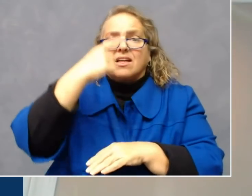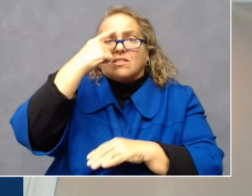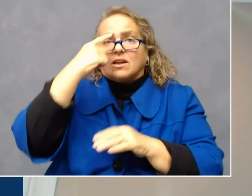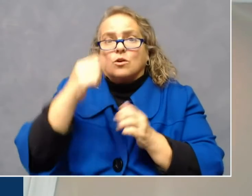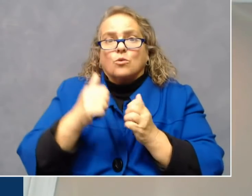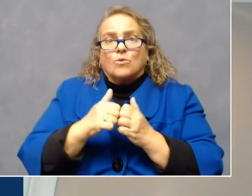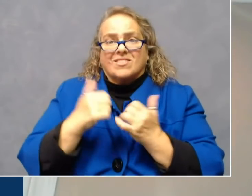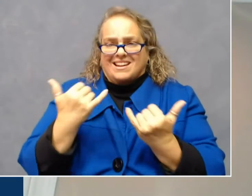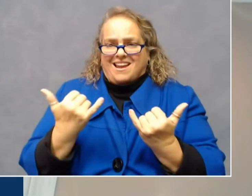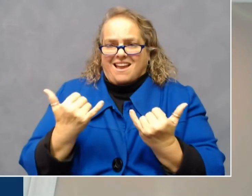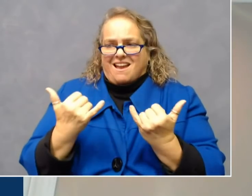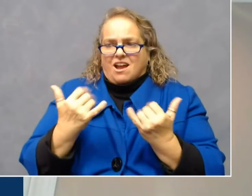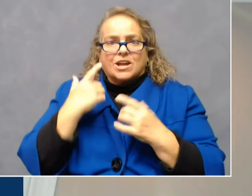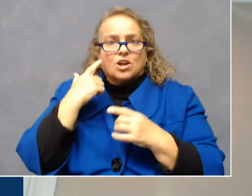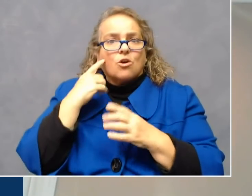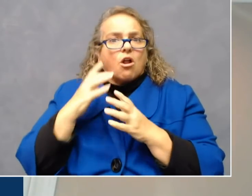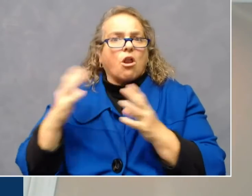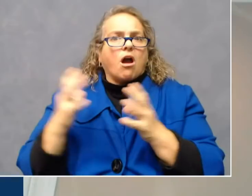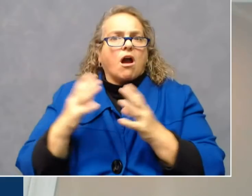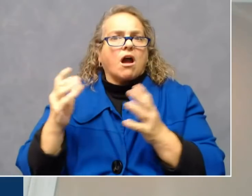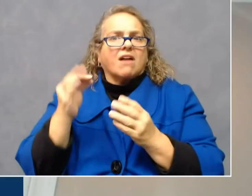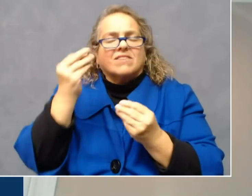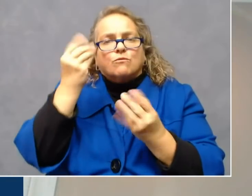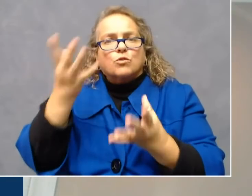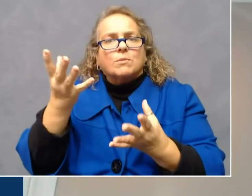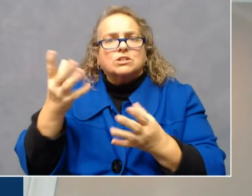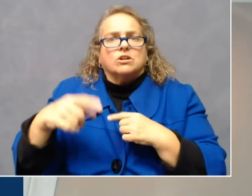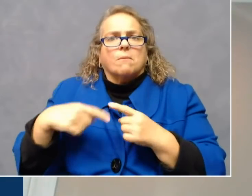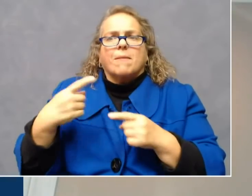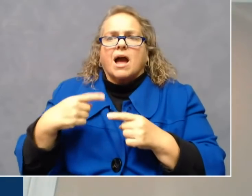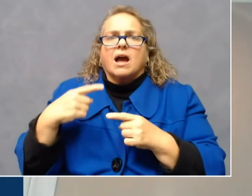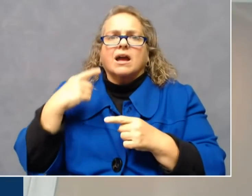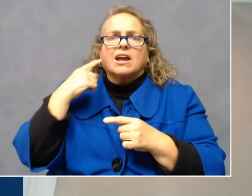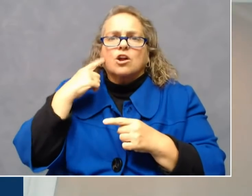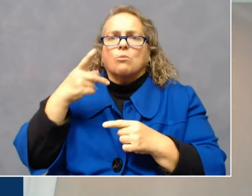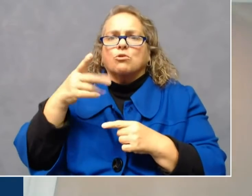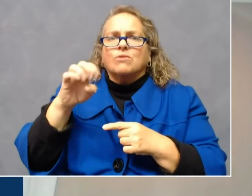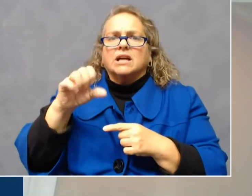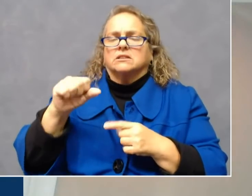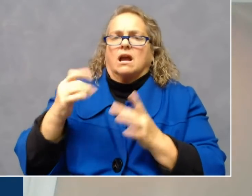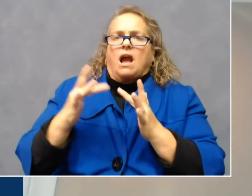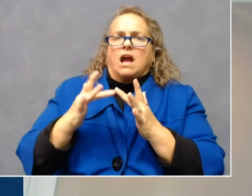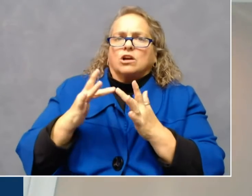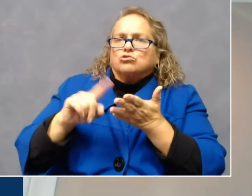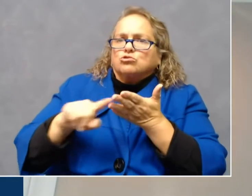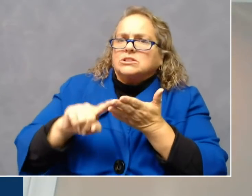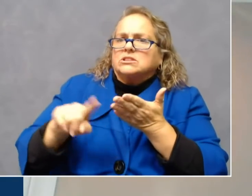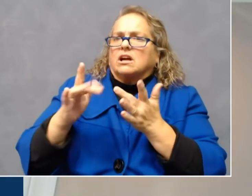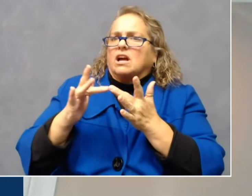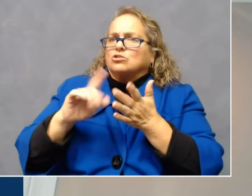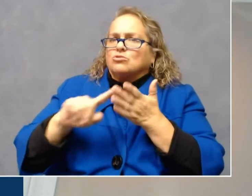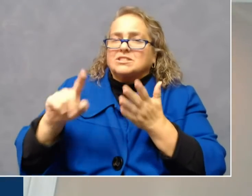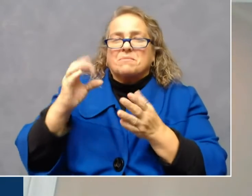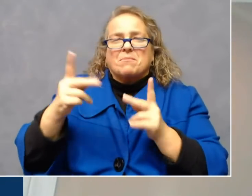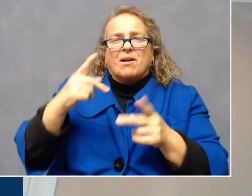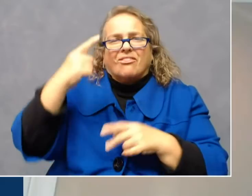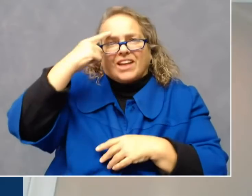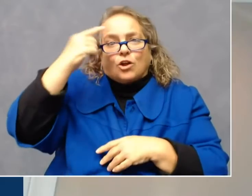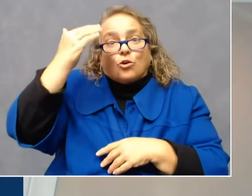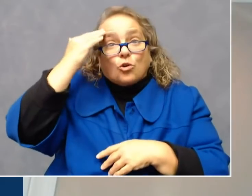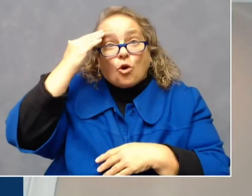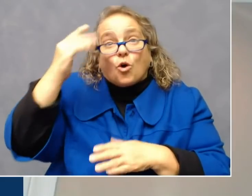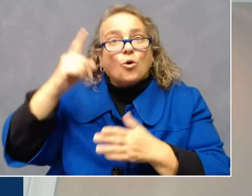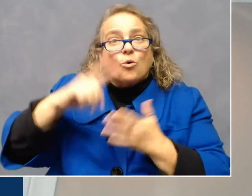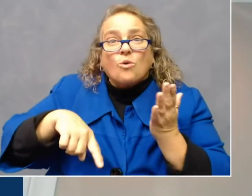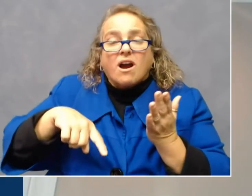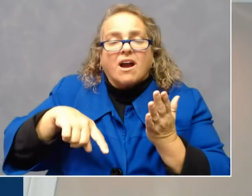in the popular press, most people think they know what it is. But let me just spend a